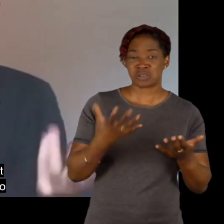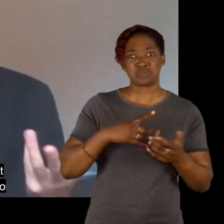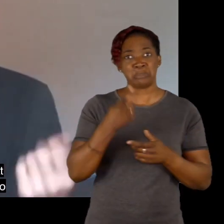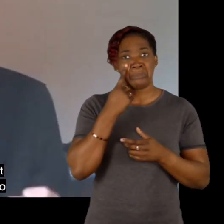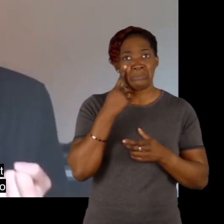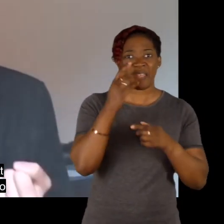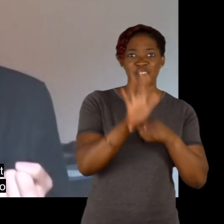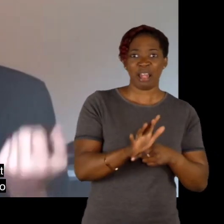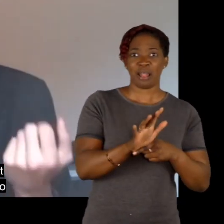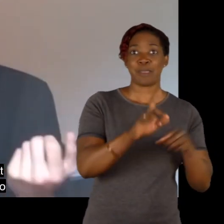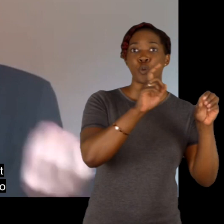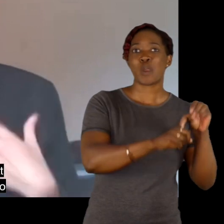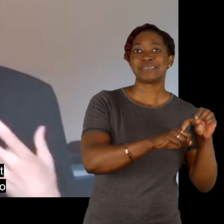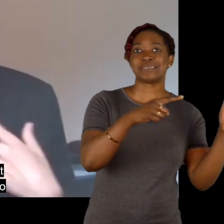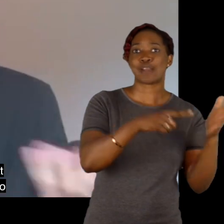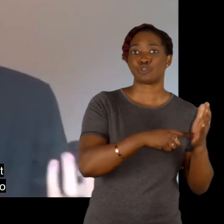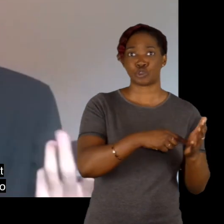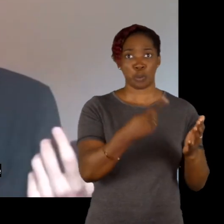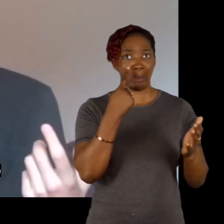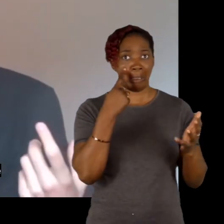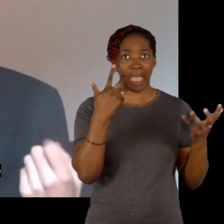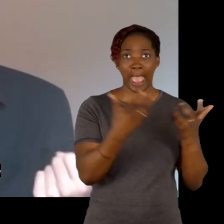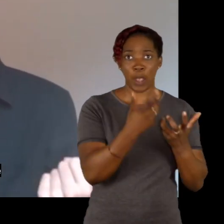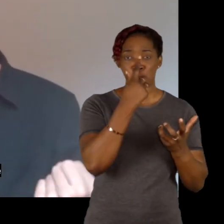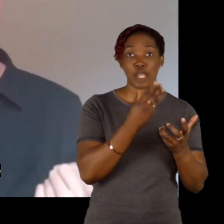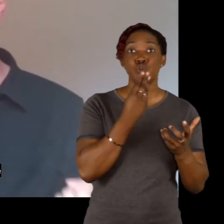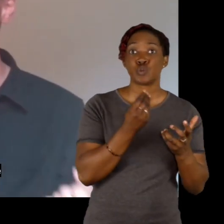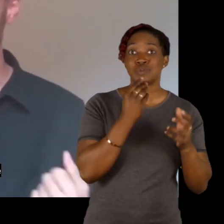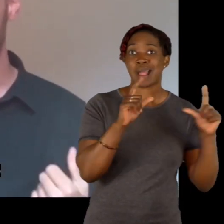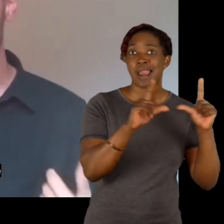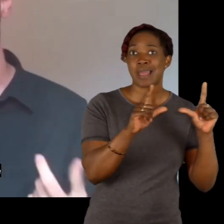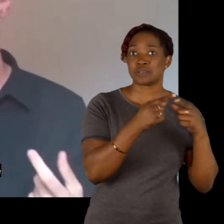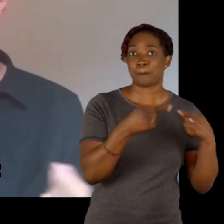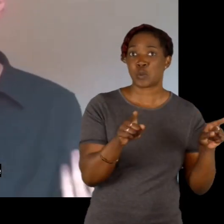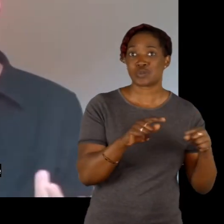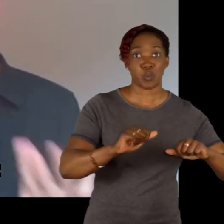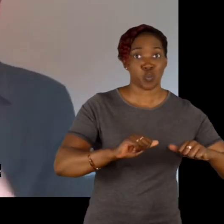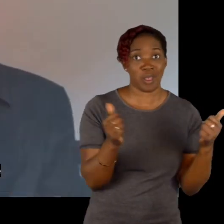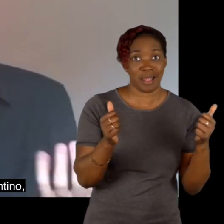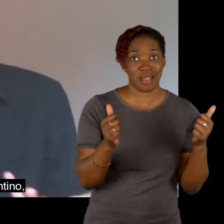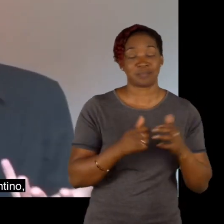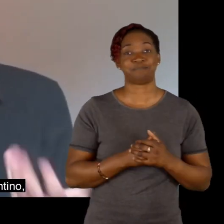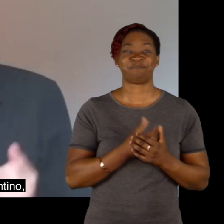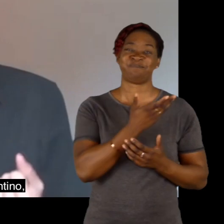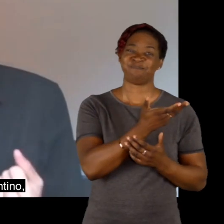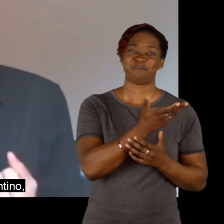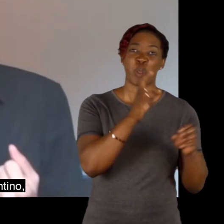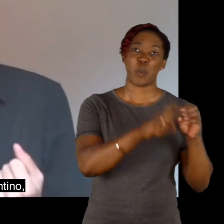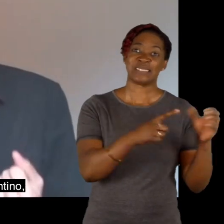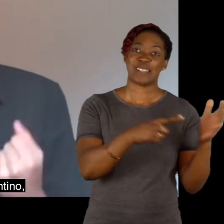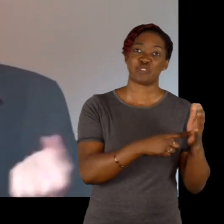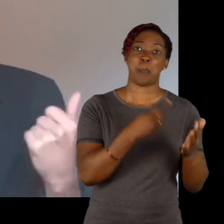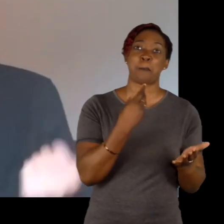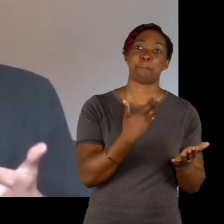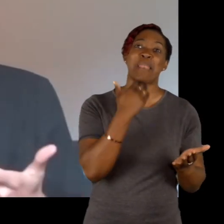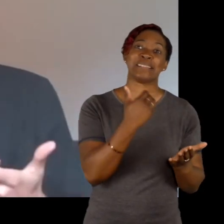you only need to look at the films of Quentin Tarantino to see how you can use licensed music really well. But fortunately for Quentin